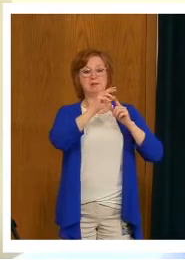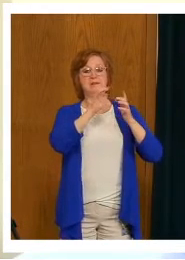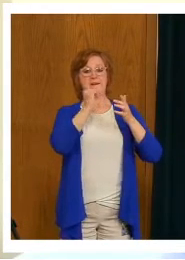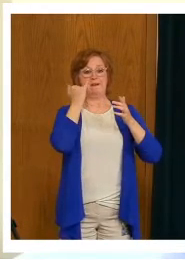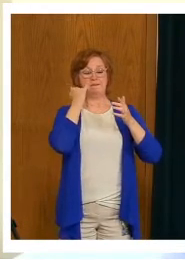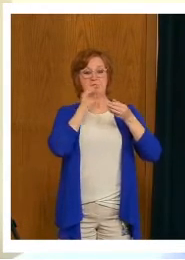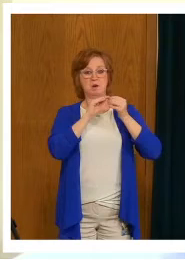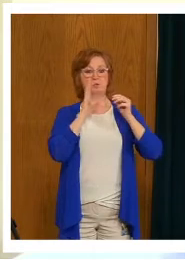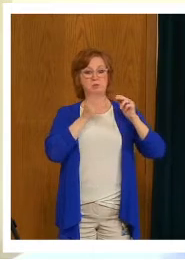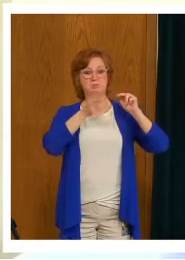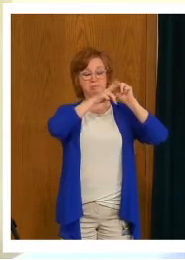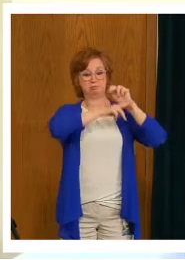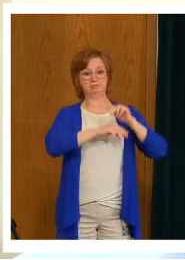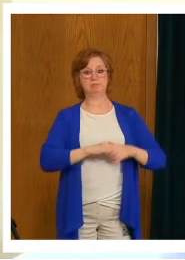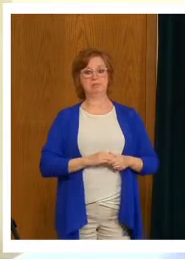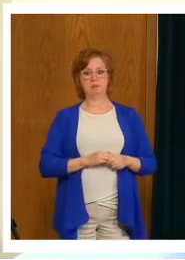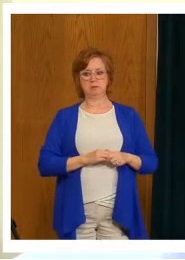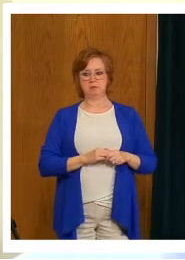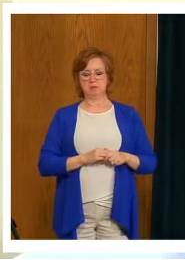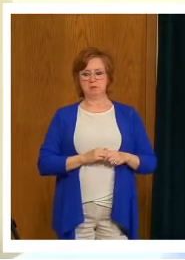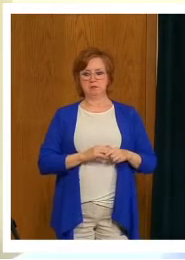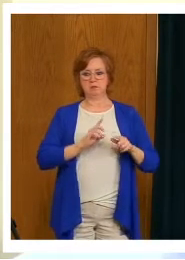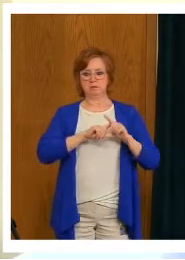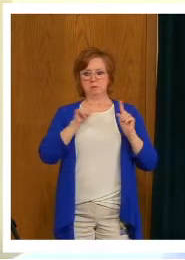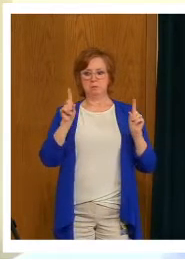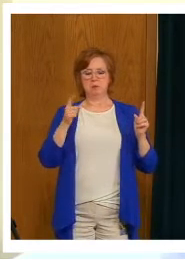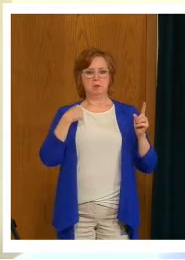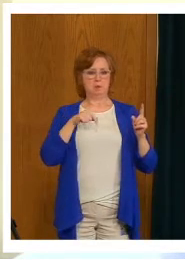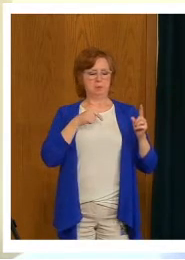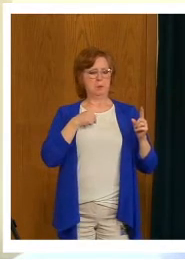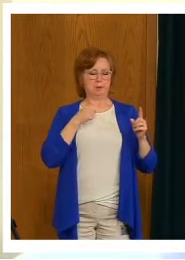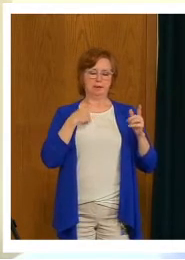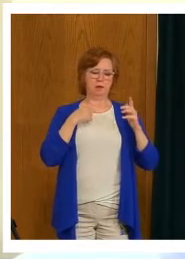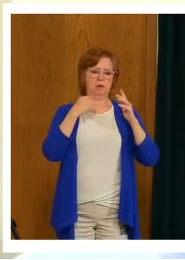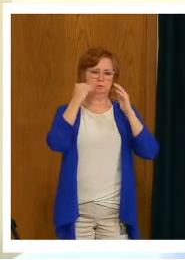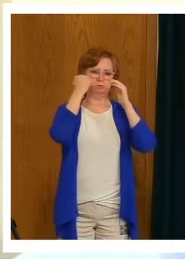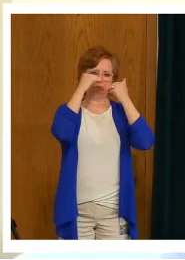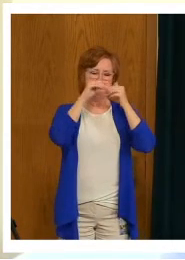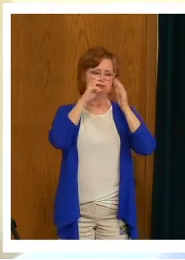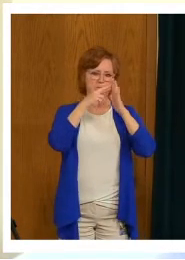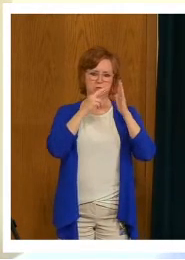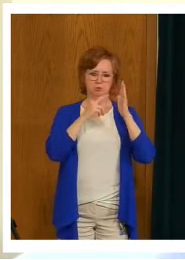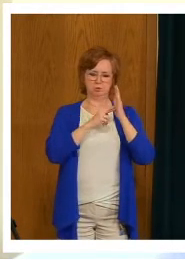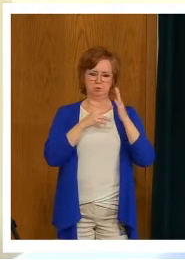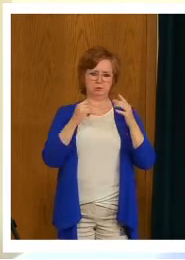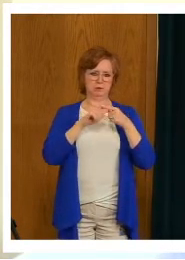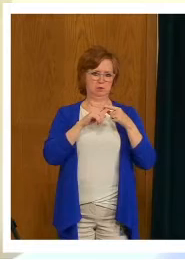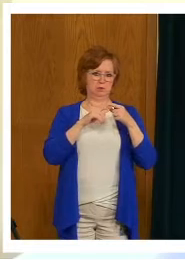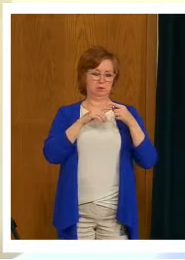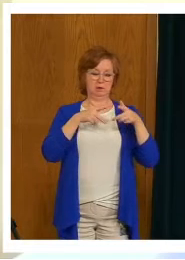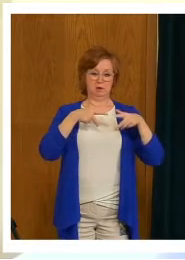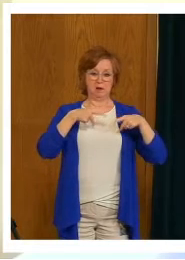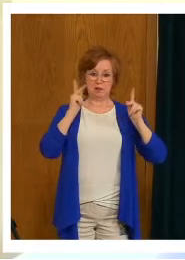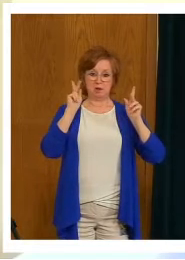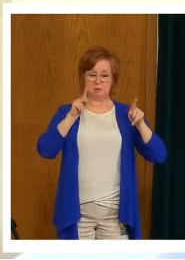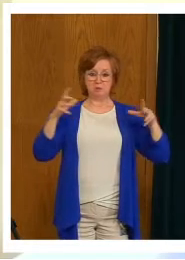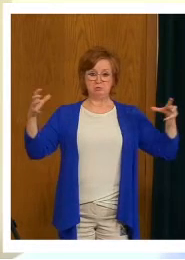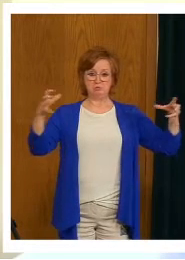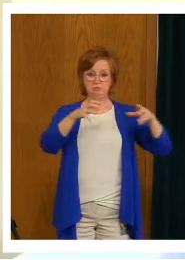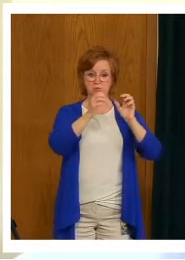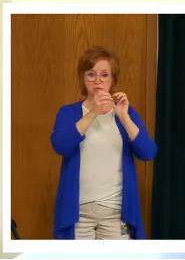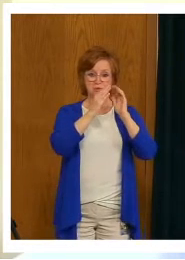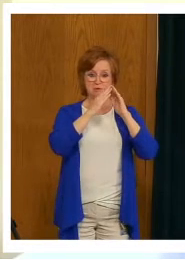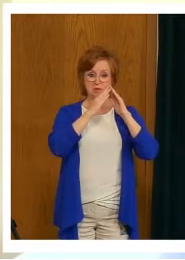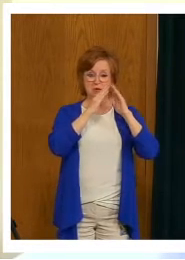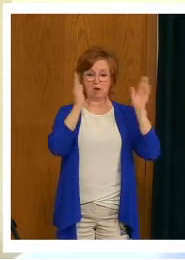quite stringent public health measures throughout Saskatchewan, no household bubbles, no large gatherings. And if we are